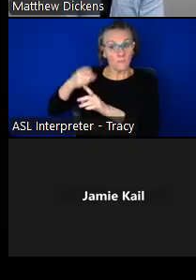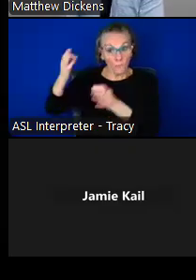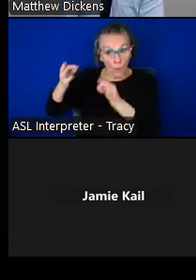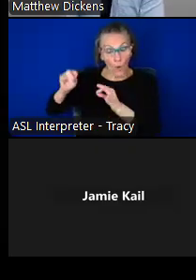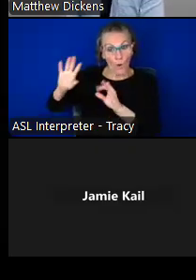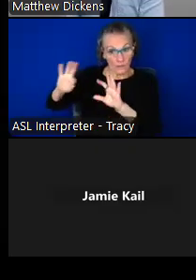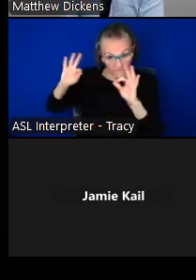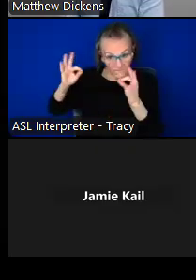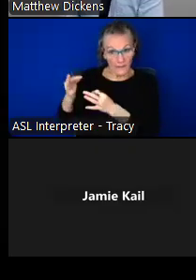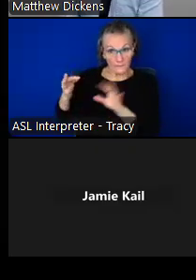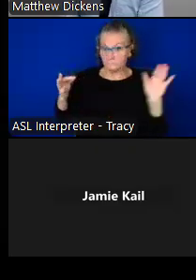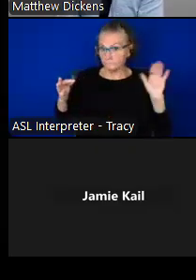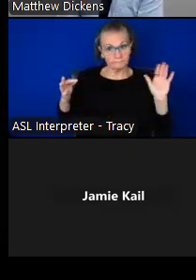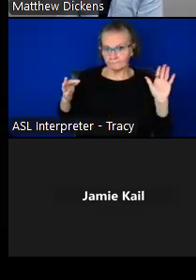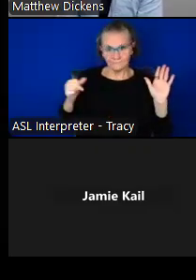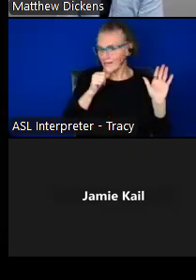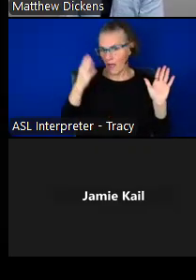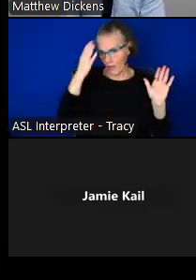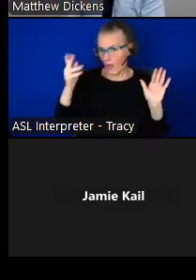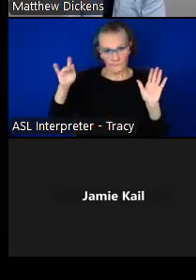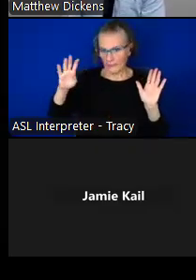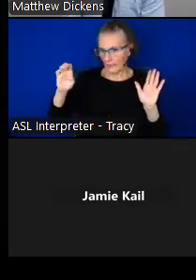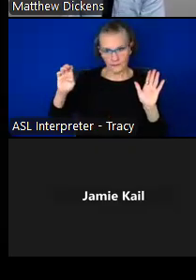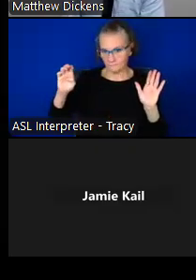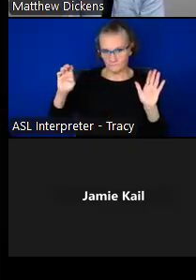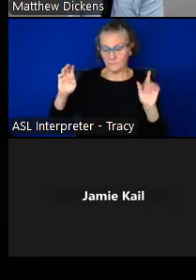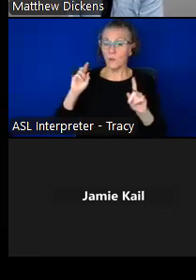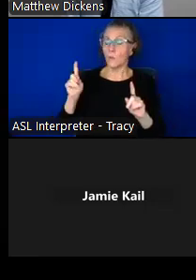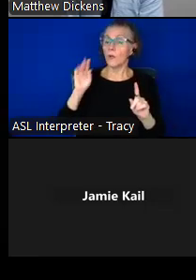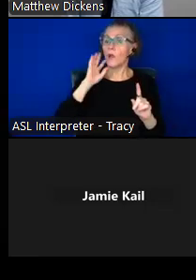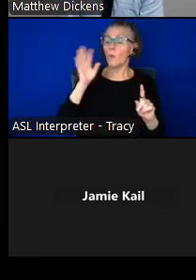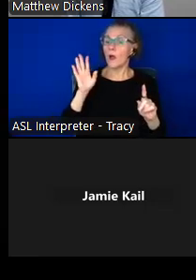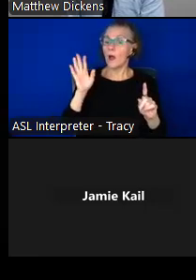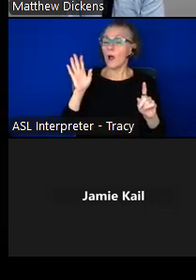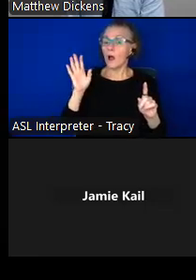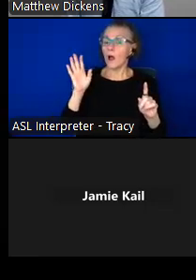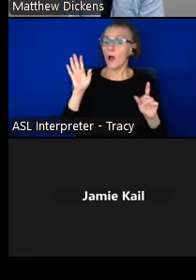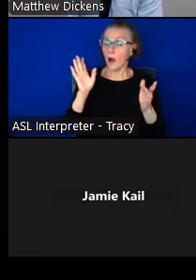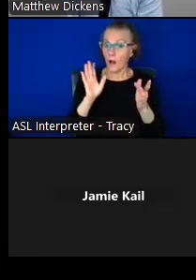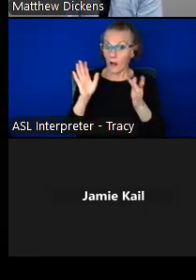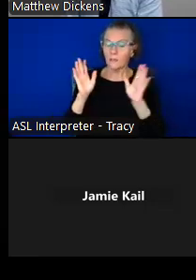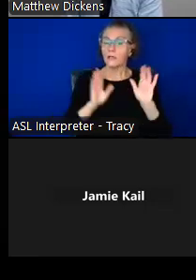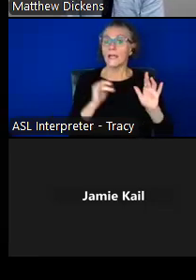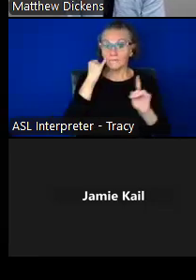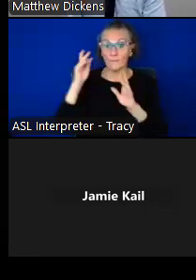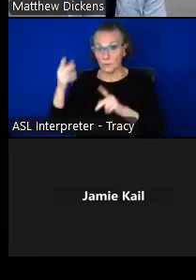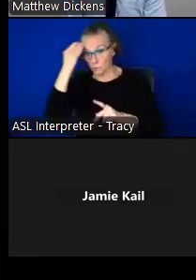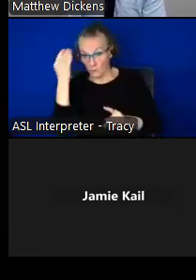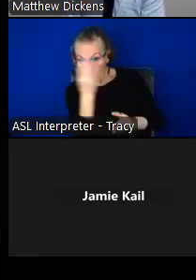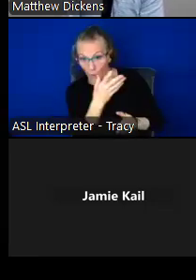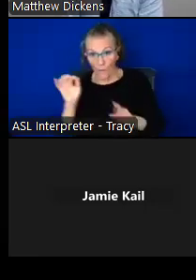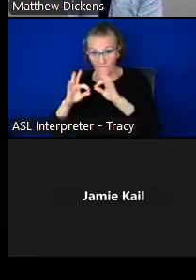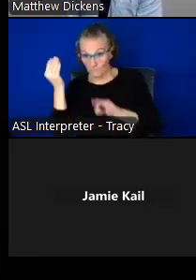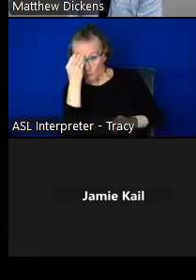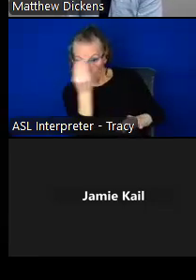case updates, we don't provide case updates. We do contact individuals such as the reporter or family members when we're